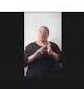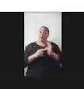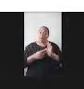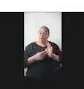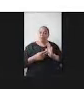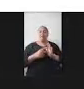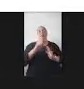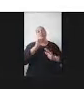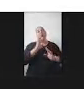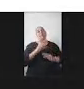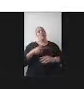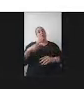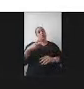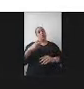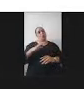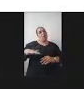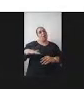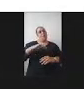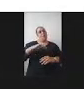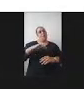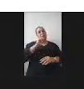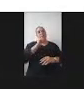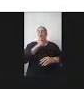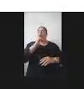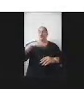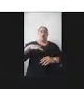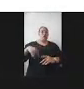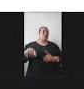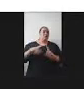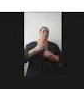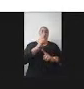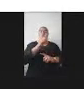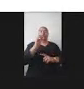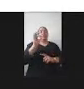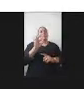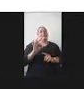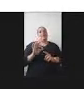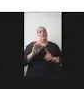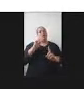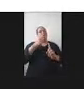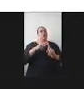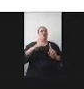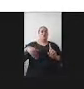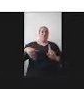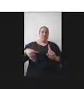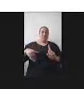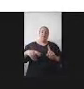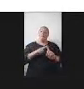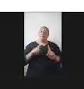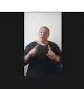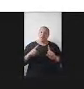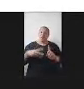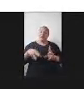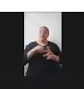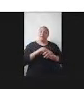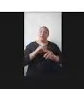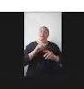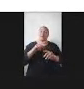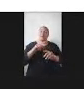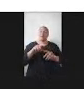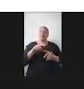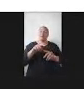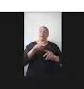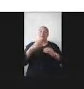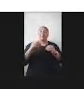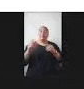two areas where we've actually not met our 100% targets. In regard to, or with regard to business regulation and governance,